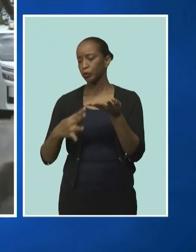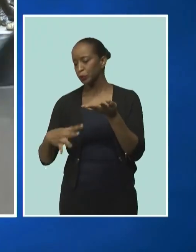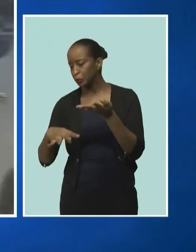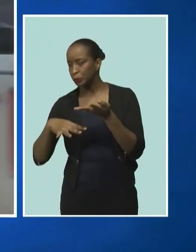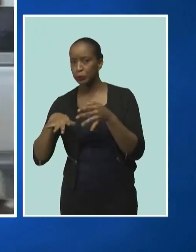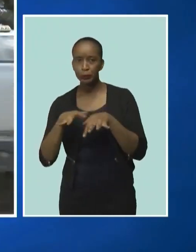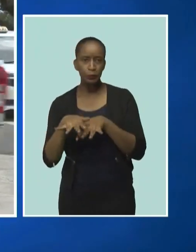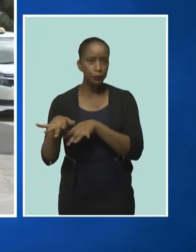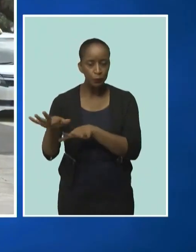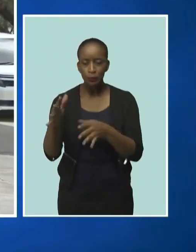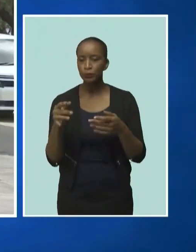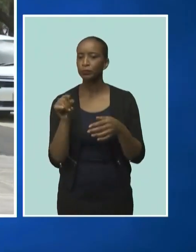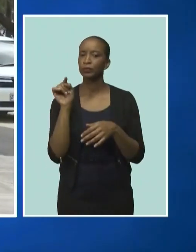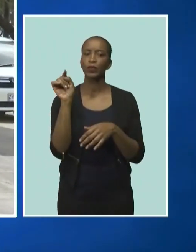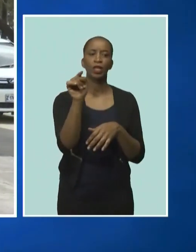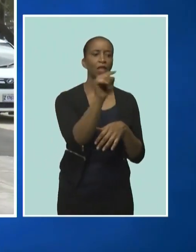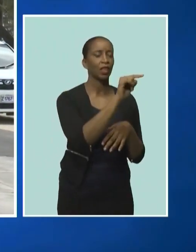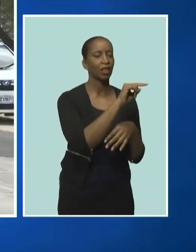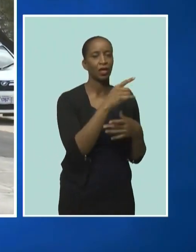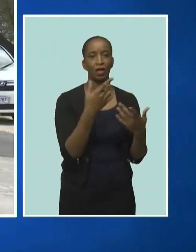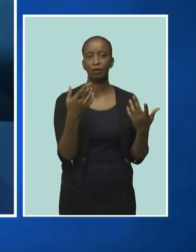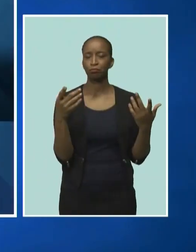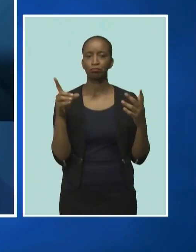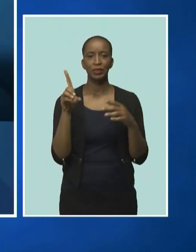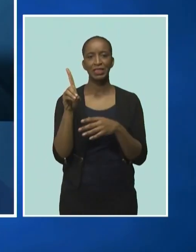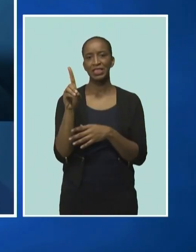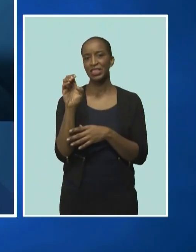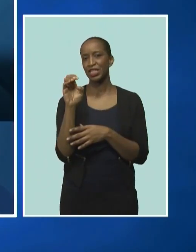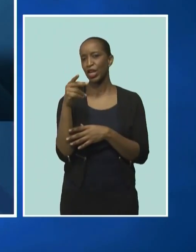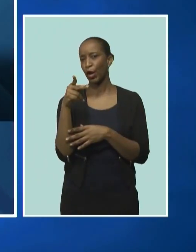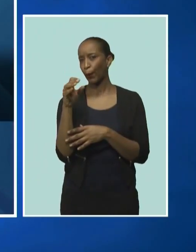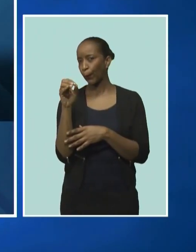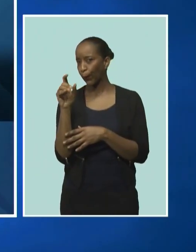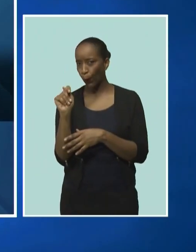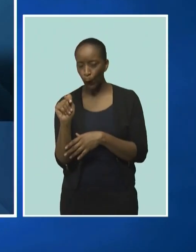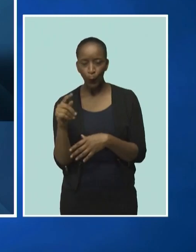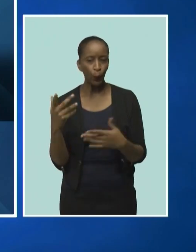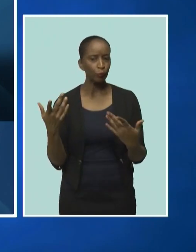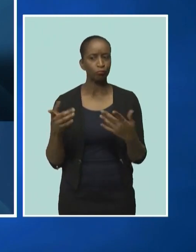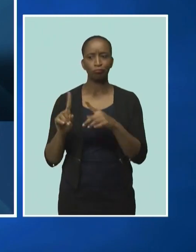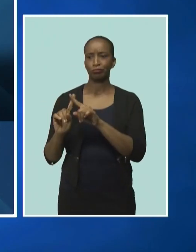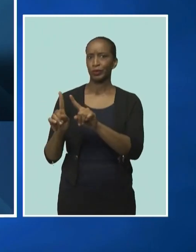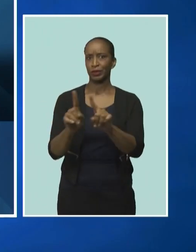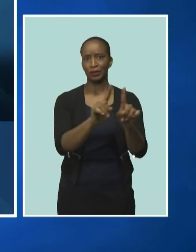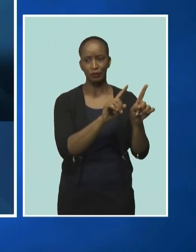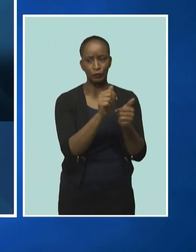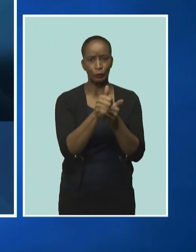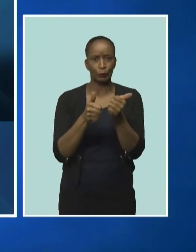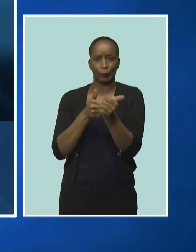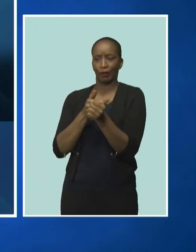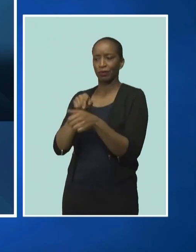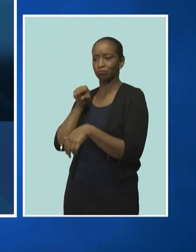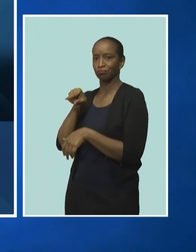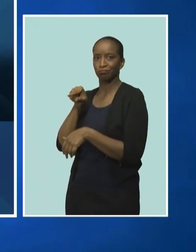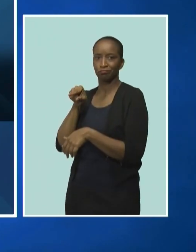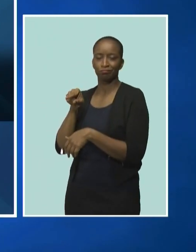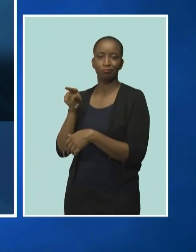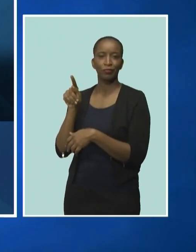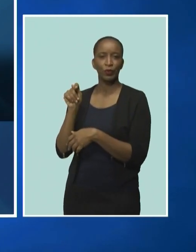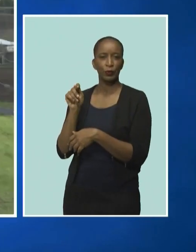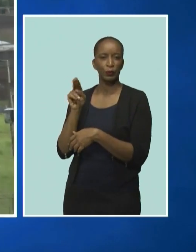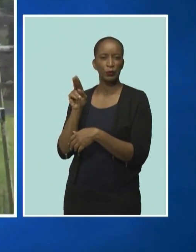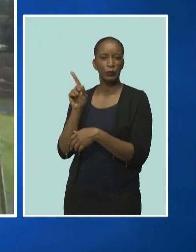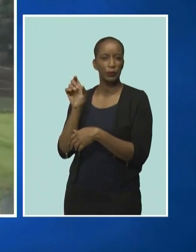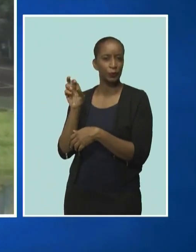MTW inevitably led to Philip Tudor. In fact, when it comes to the public infrastructure of Barbados, one does not have